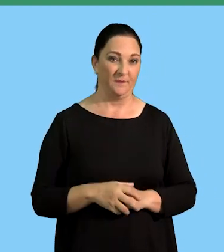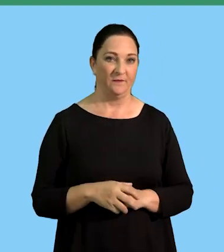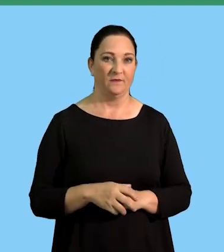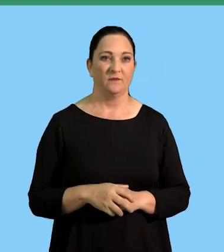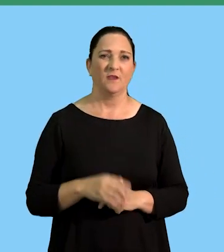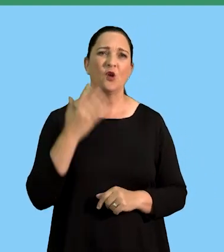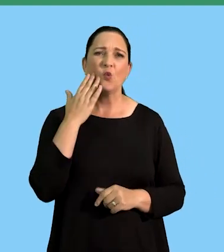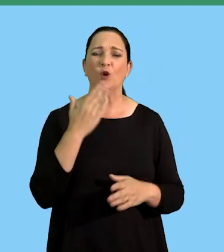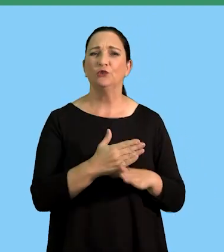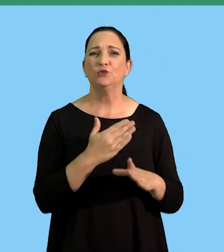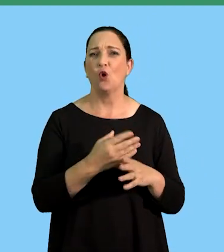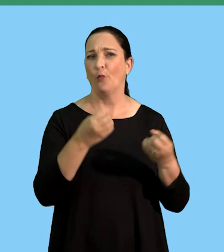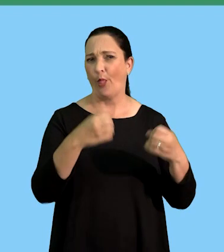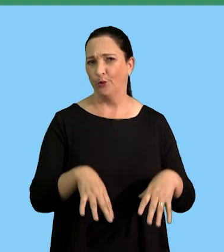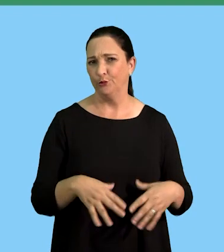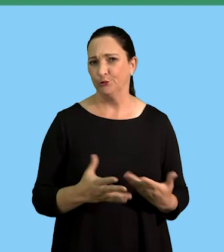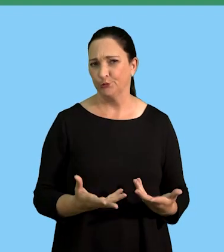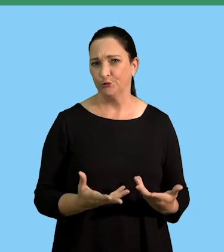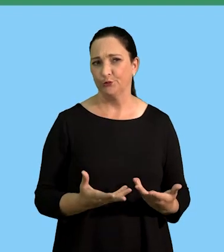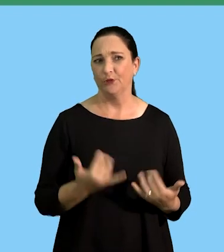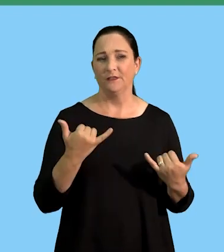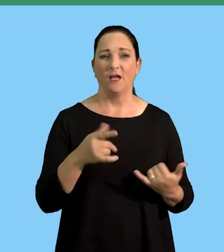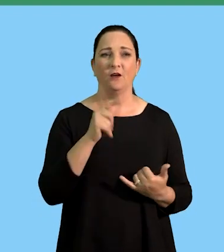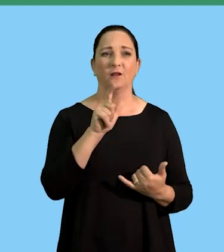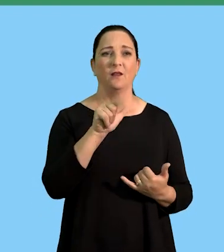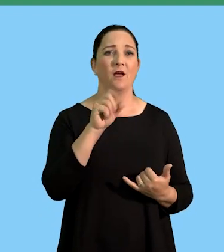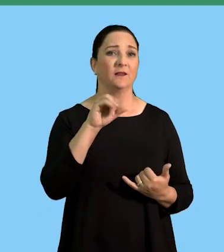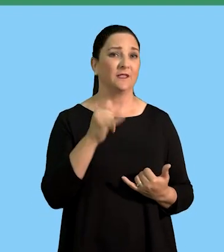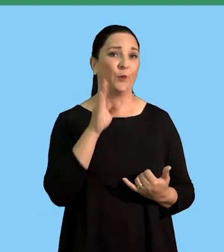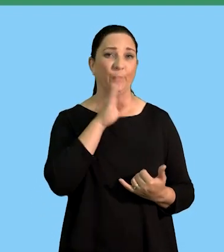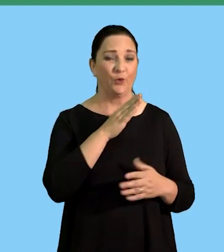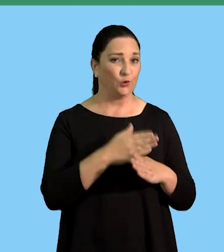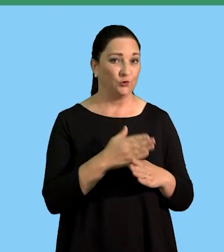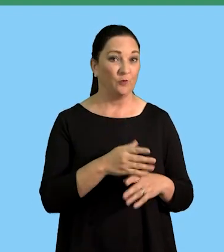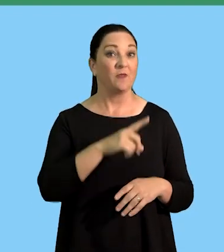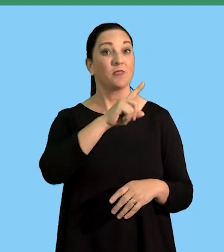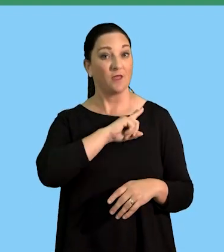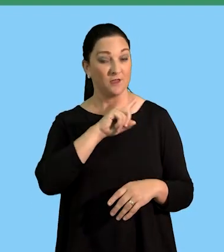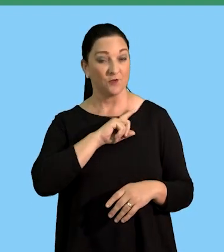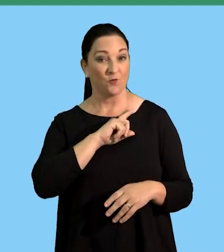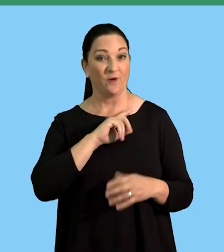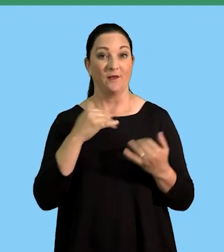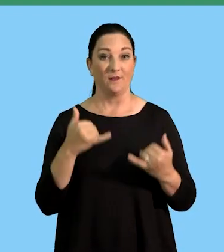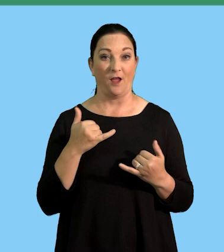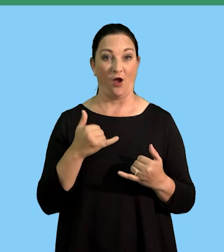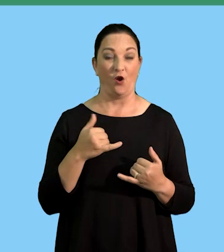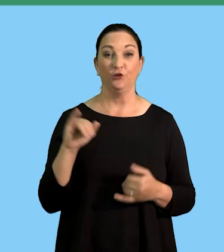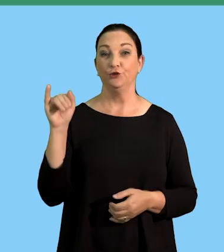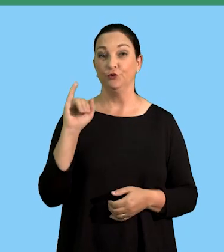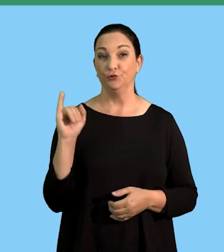The idea of losing a job makes Tladi to be unemployed. So the answer there is supposed to be unemployment.